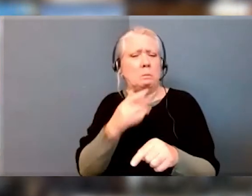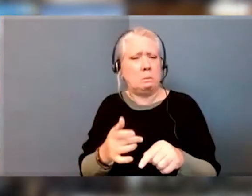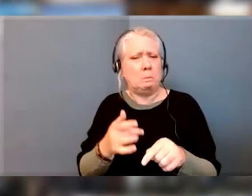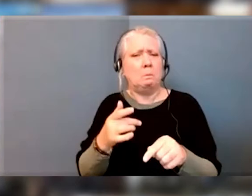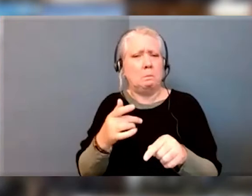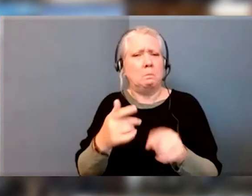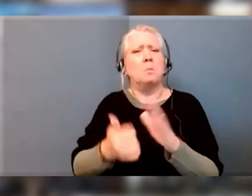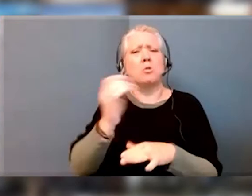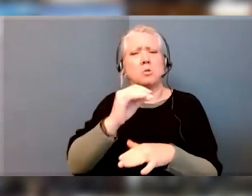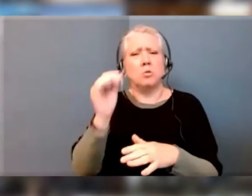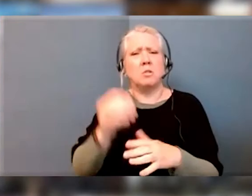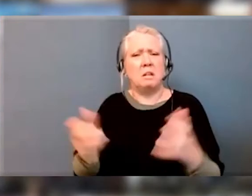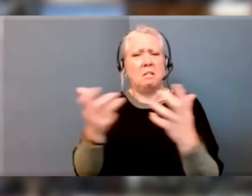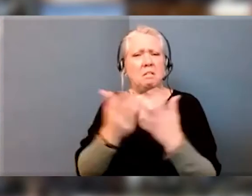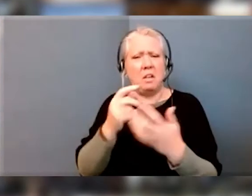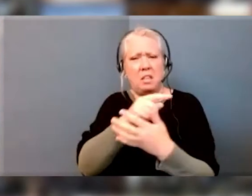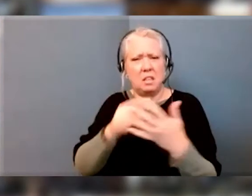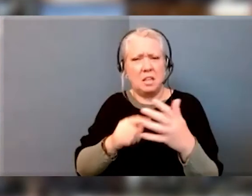slide,